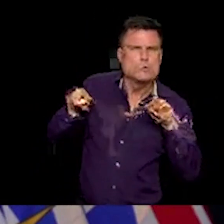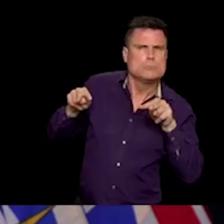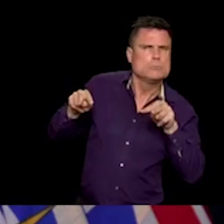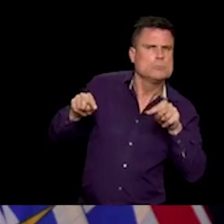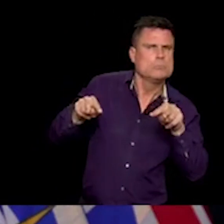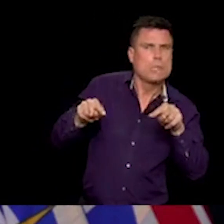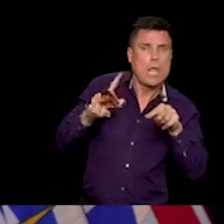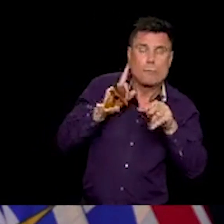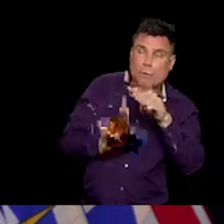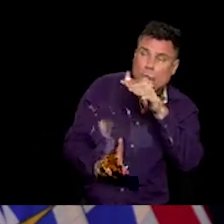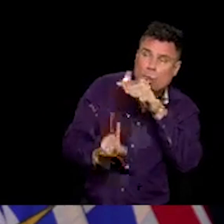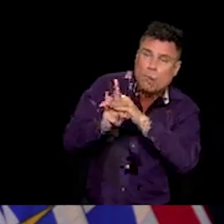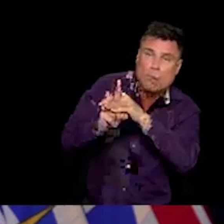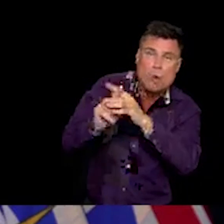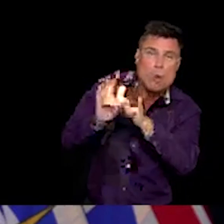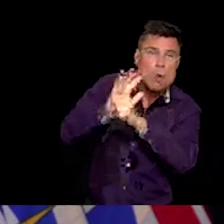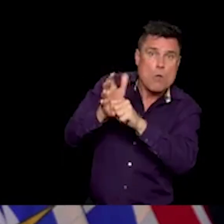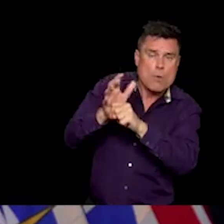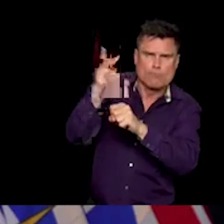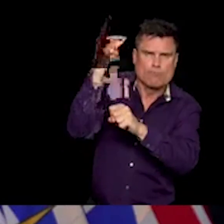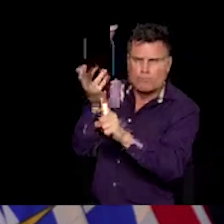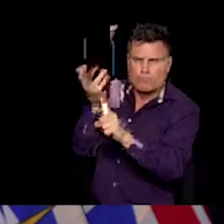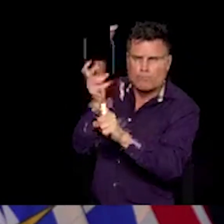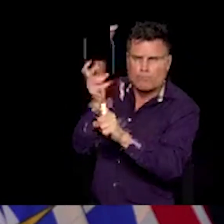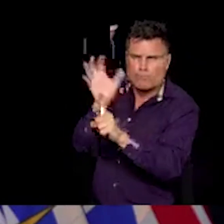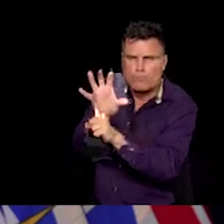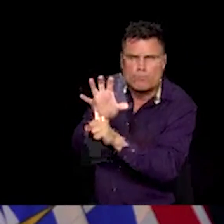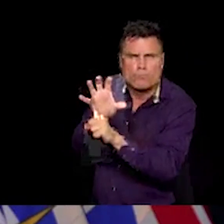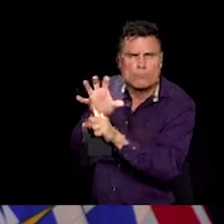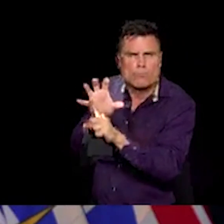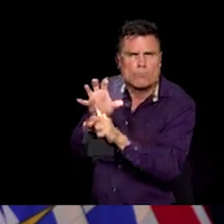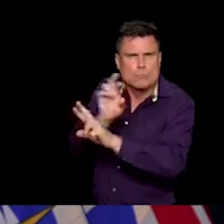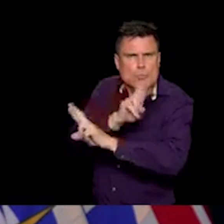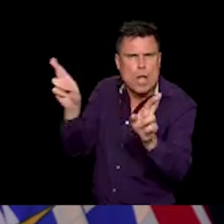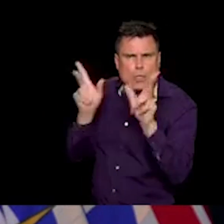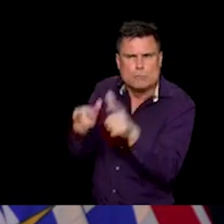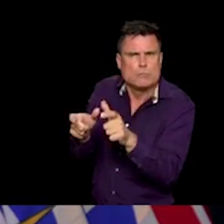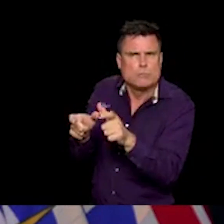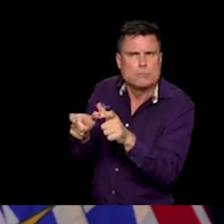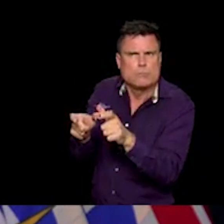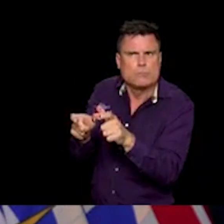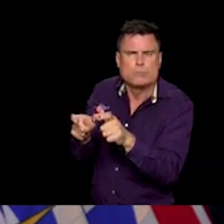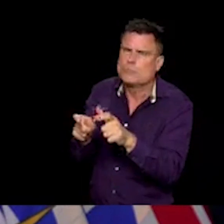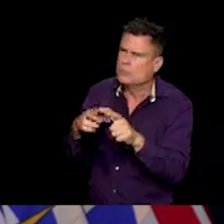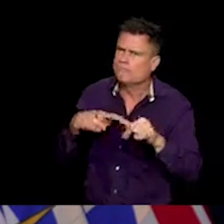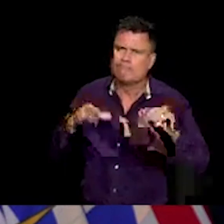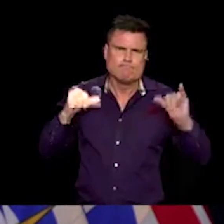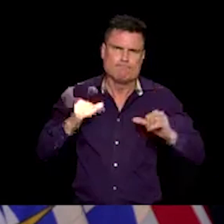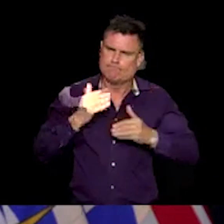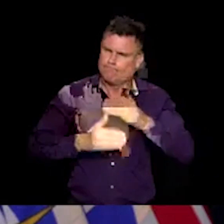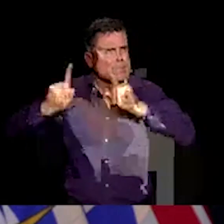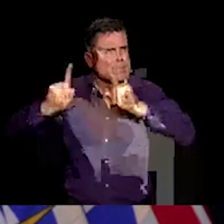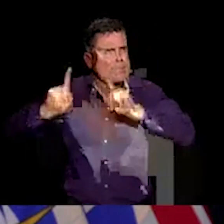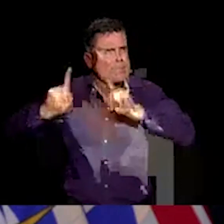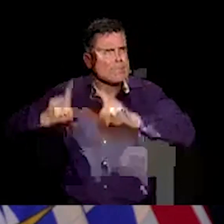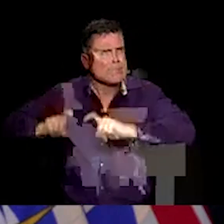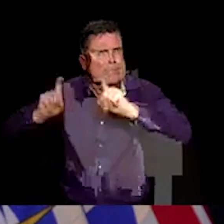testing and the contact tracing and all of those things that we know are important to have in place come the fall, so we're able to